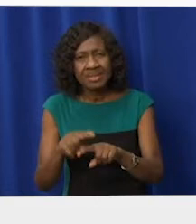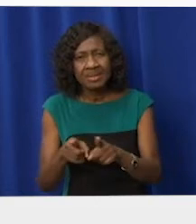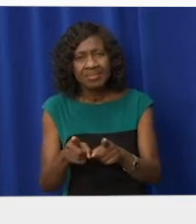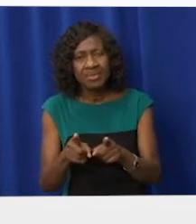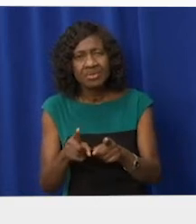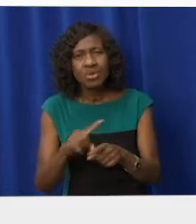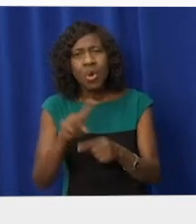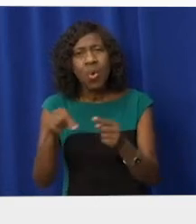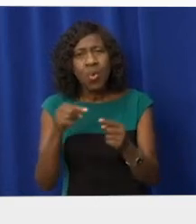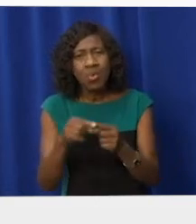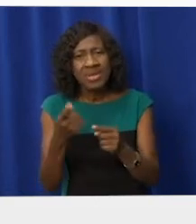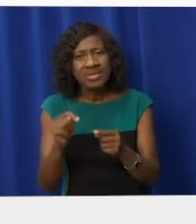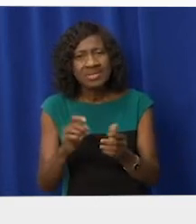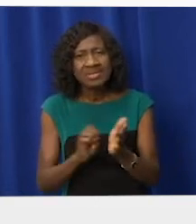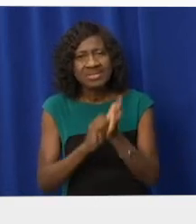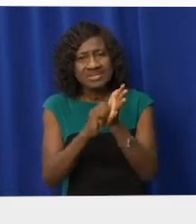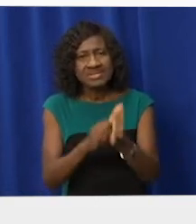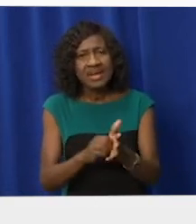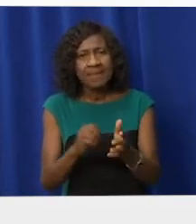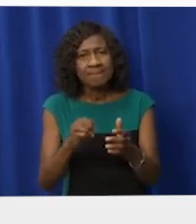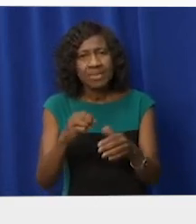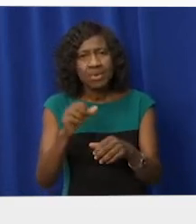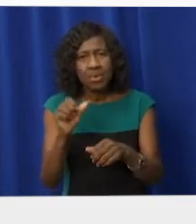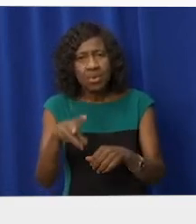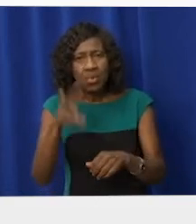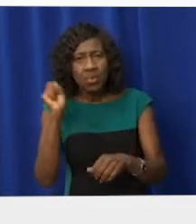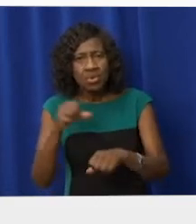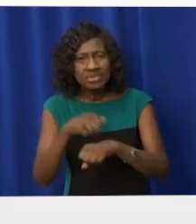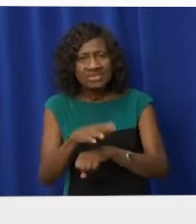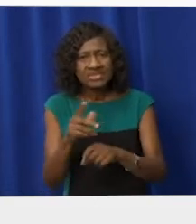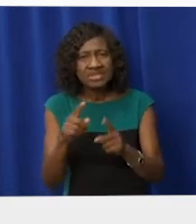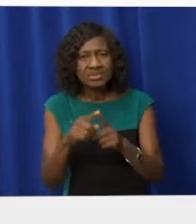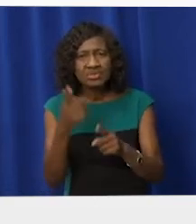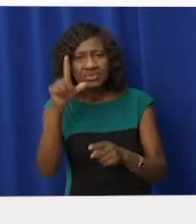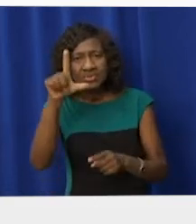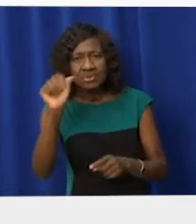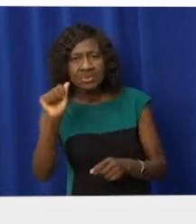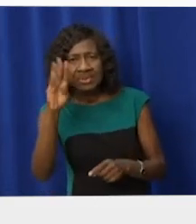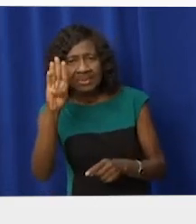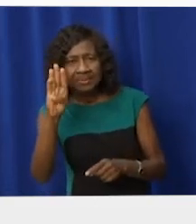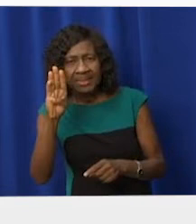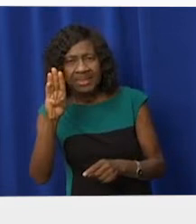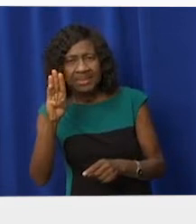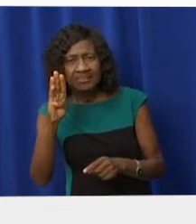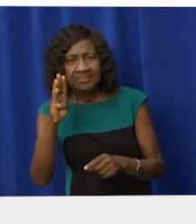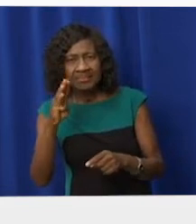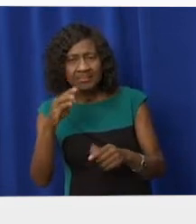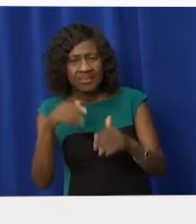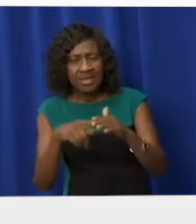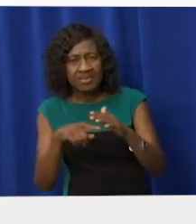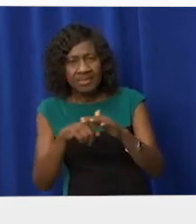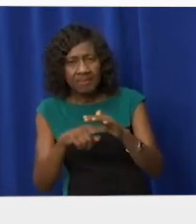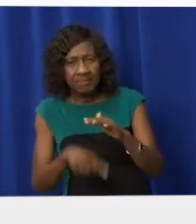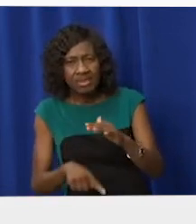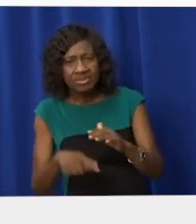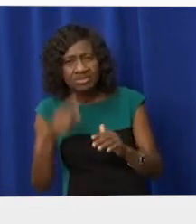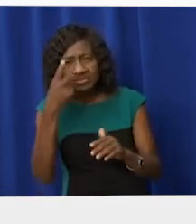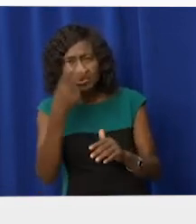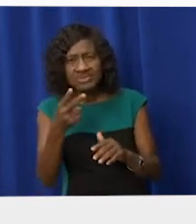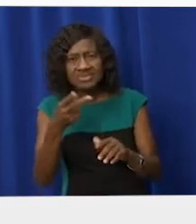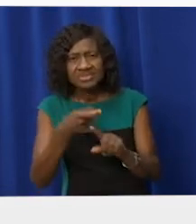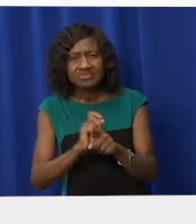sample was taken and sent to the lab and was the 7th of March. And on the bottom scale, you'll see dates stretching up until